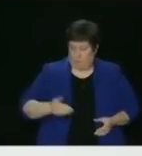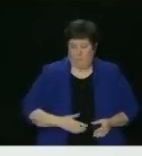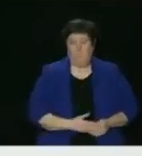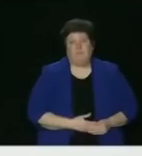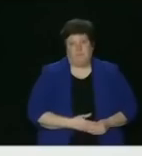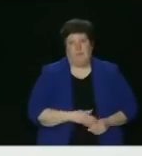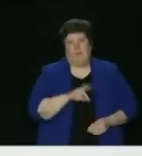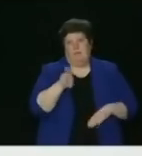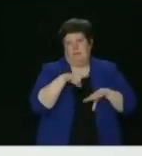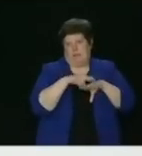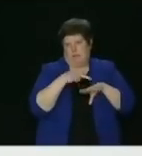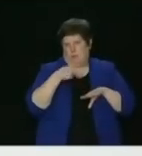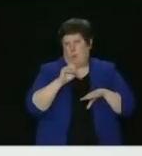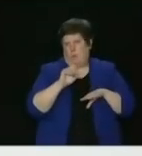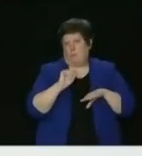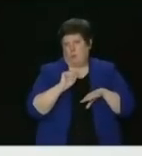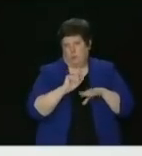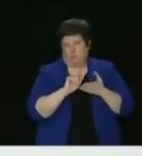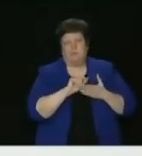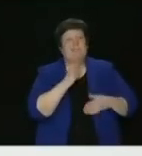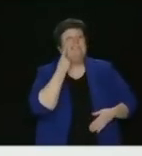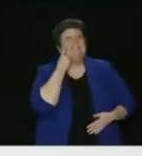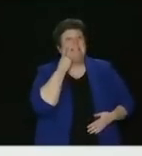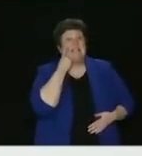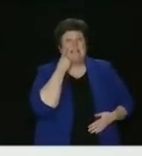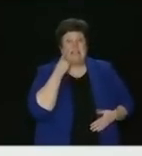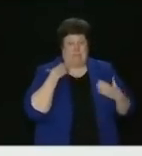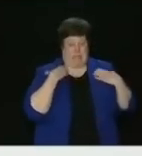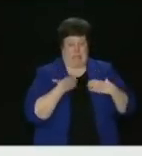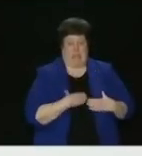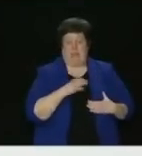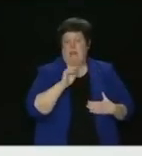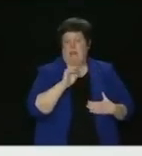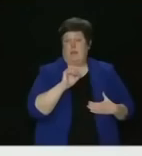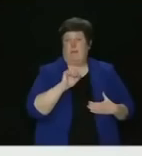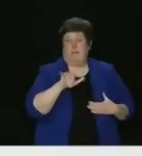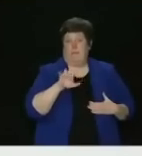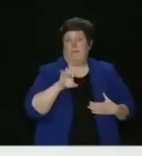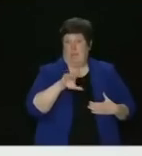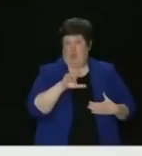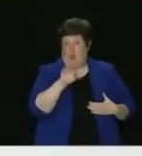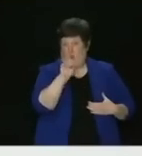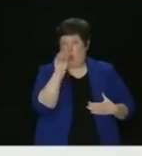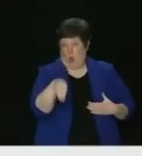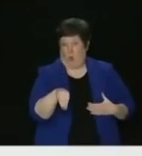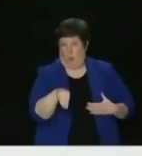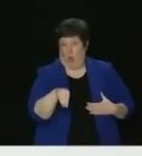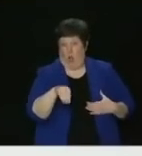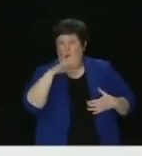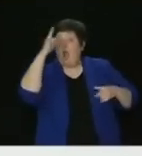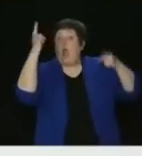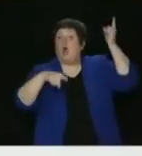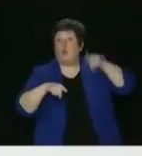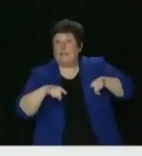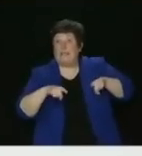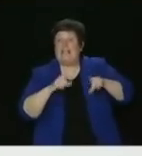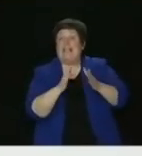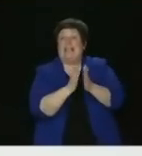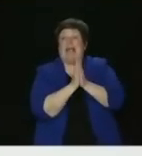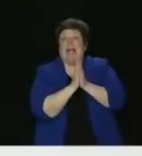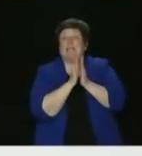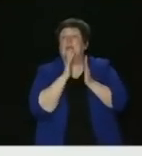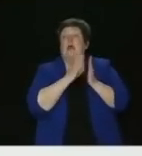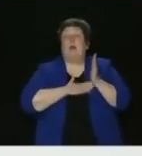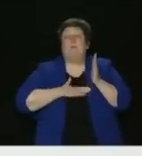Hamilton, National Post. Over the weekend, Mayor Jim Watson here in Ottawa made a deal with protest organizers to move more trucks